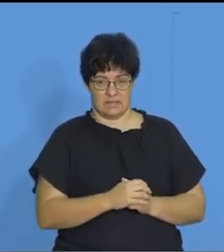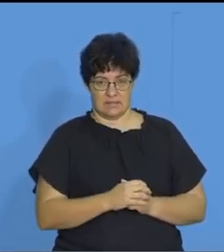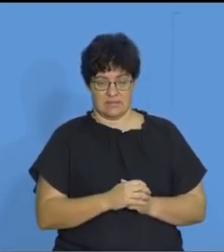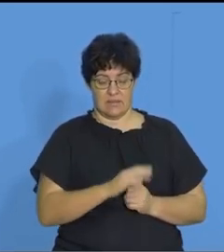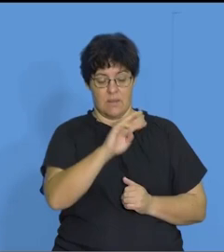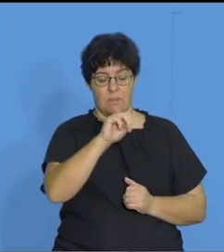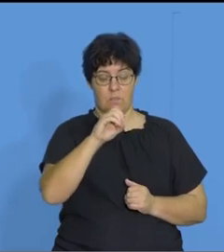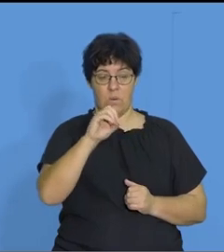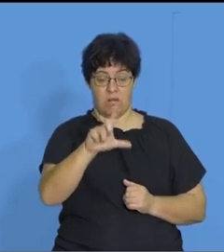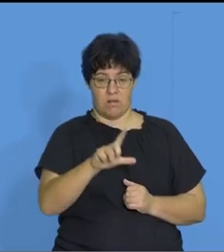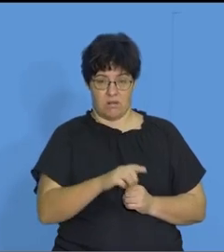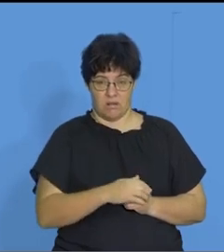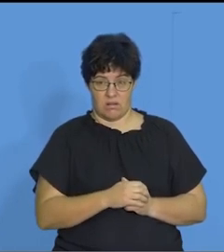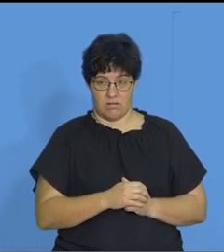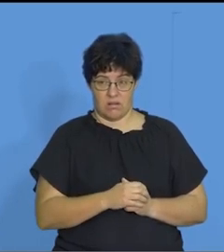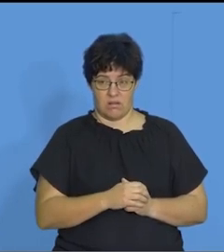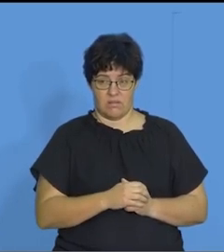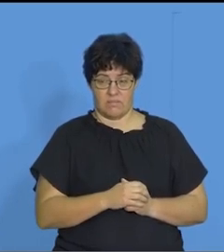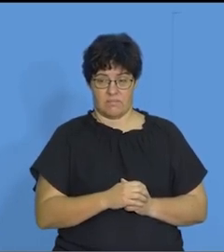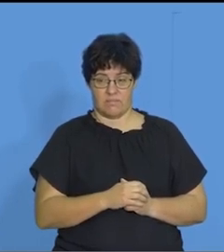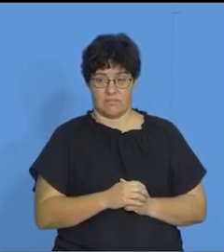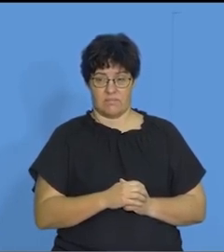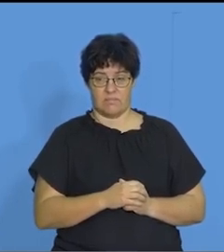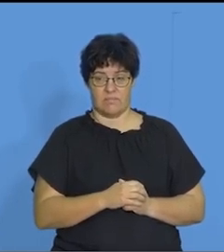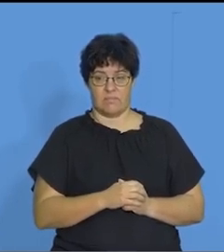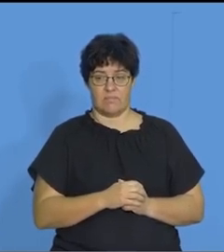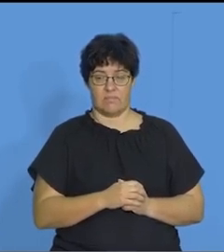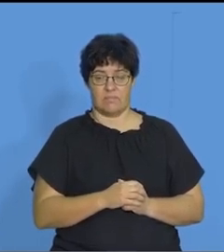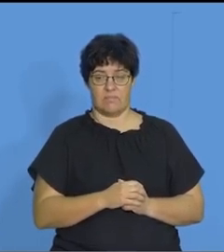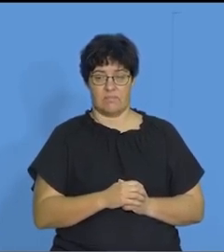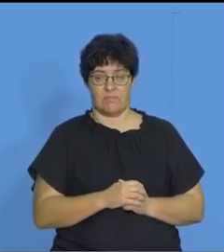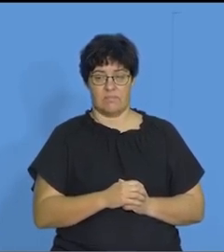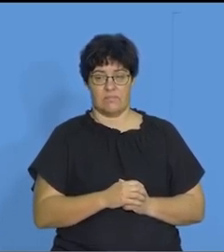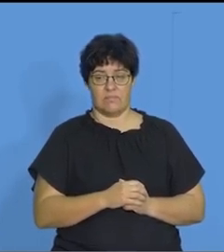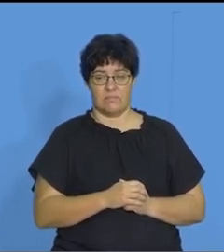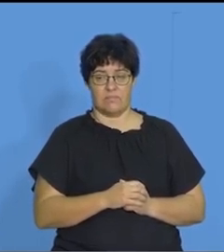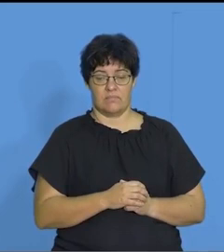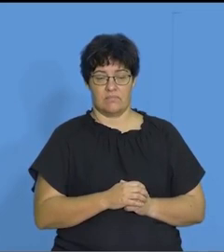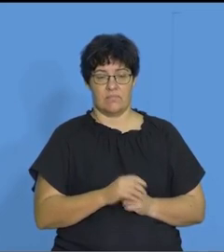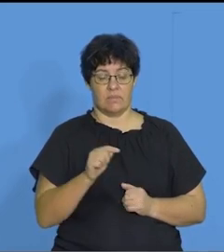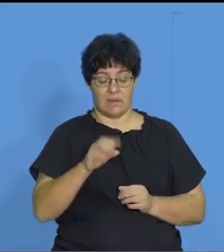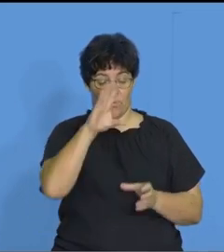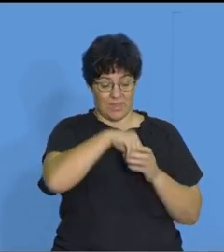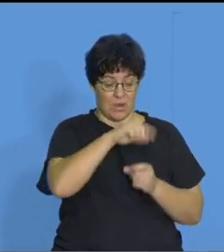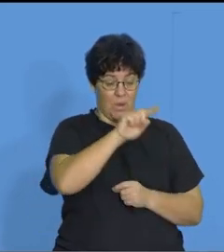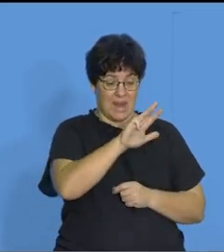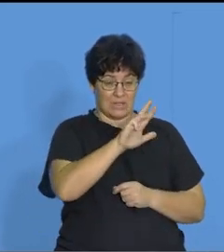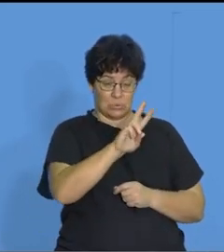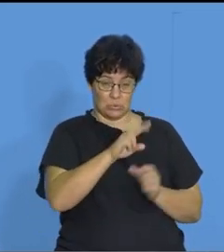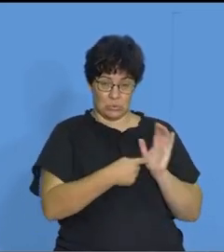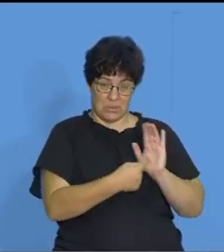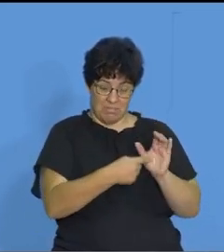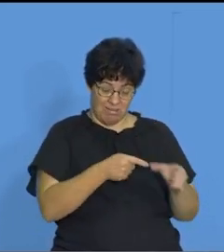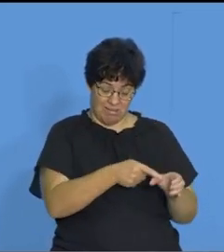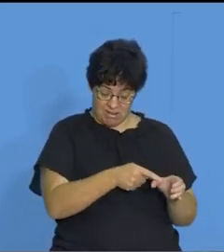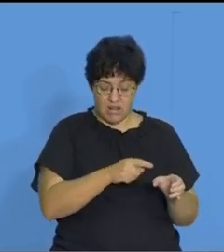it gives us 3 moles, right? So that's 3 moles, okay? There are 3 moles in the 192 gram sample.